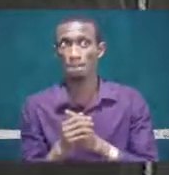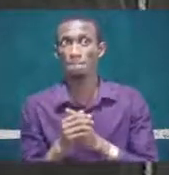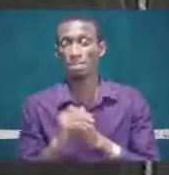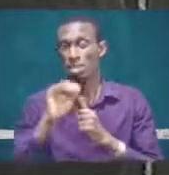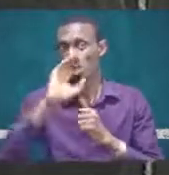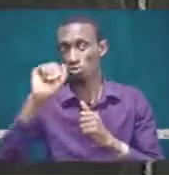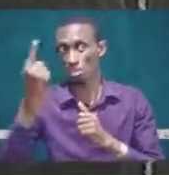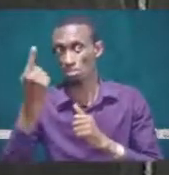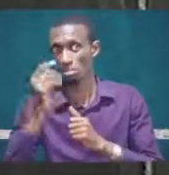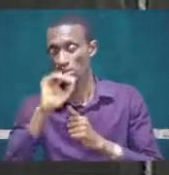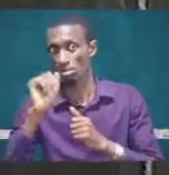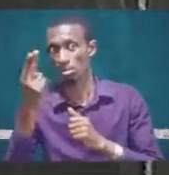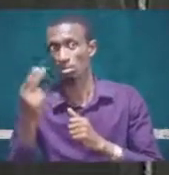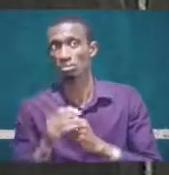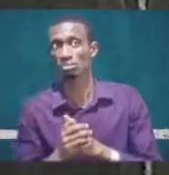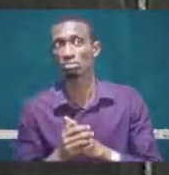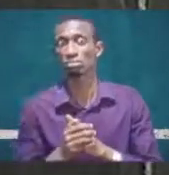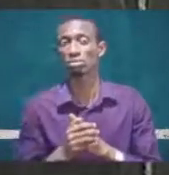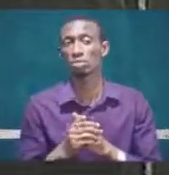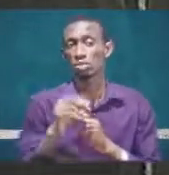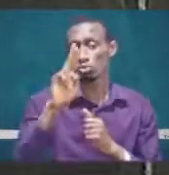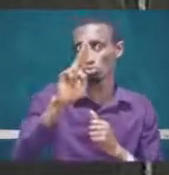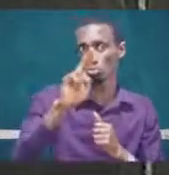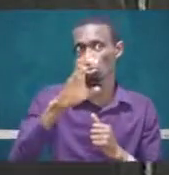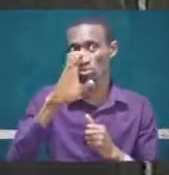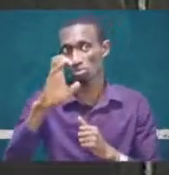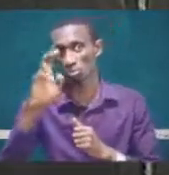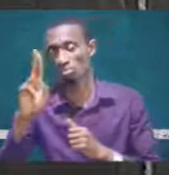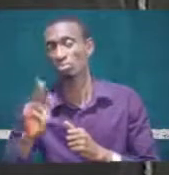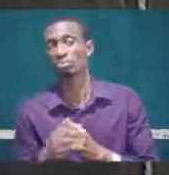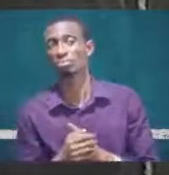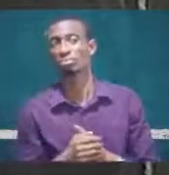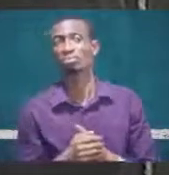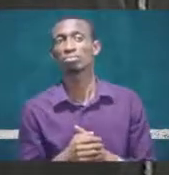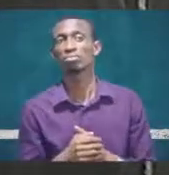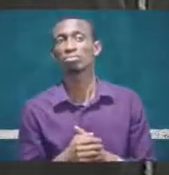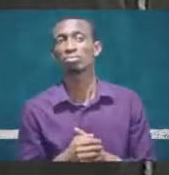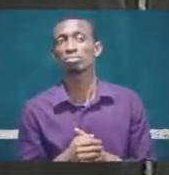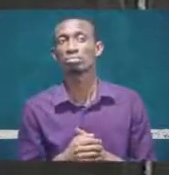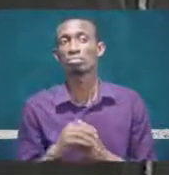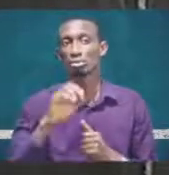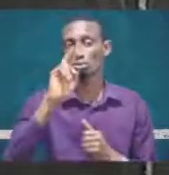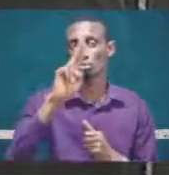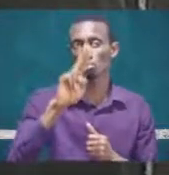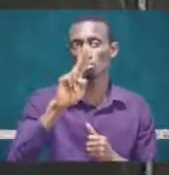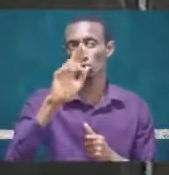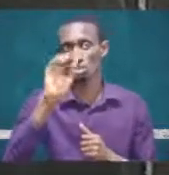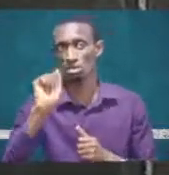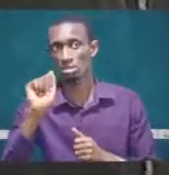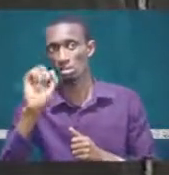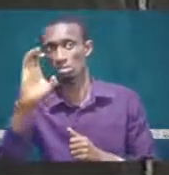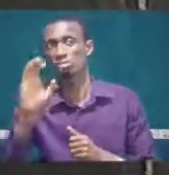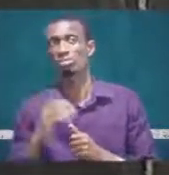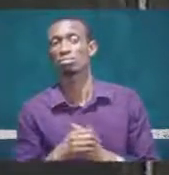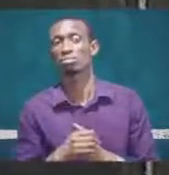first letter, second letter, so we would say U, C, U. And then, so you have U, A,